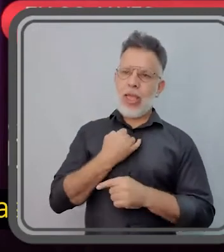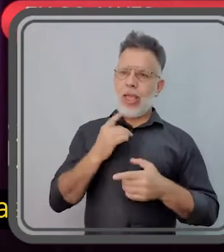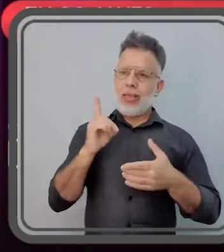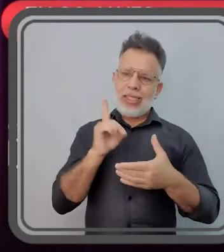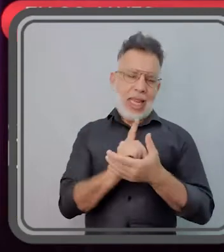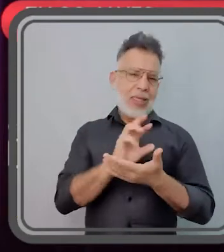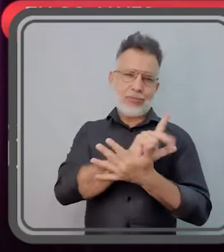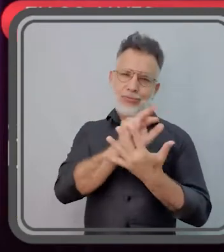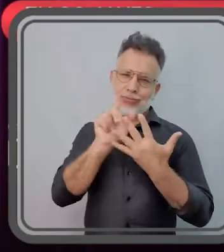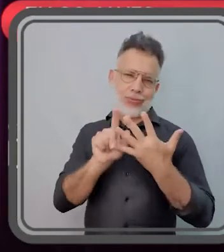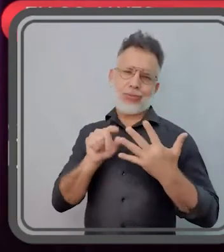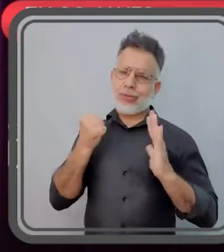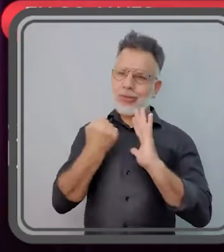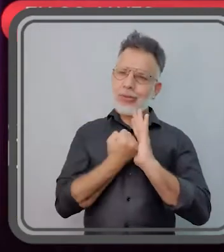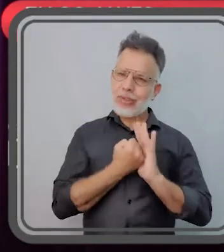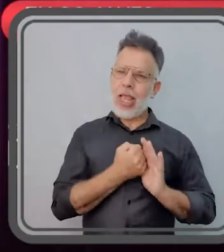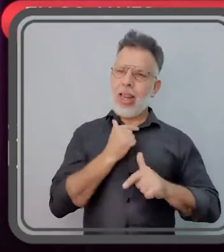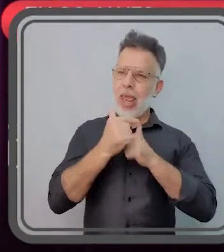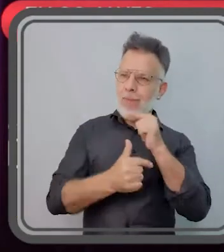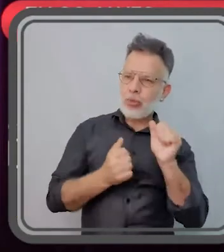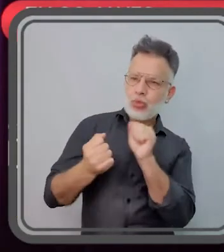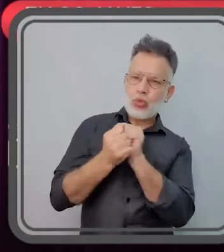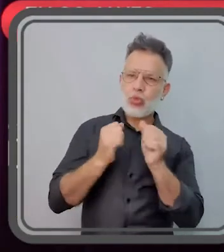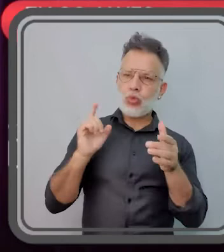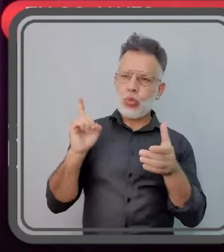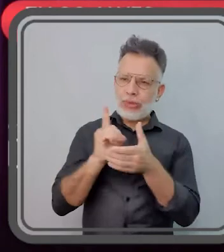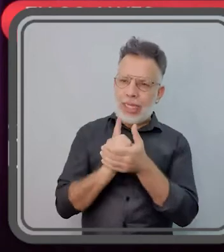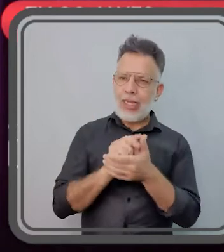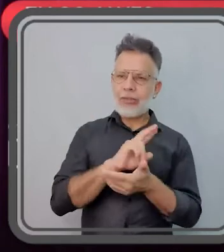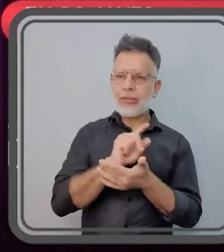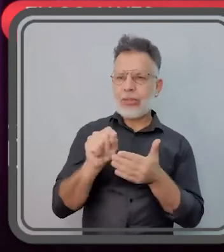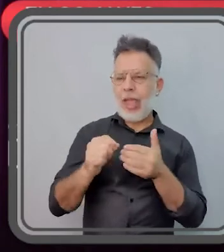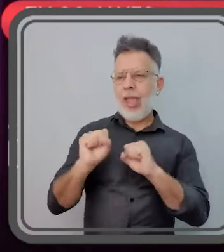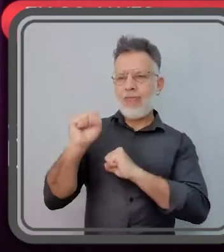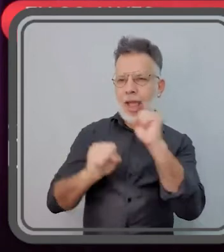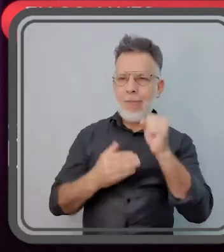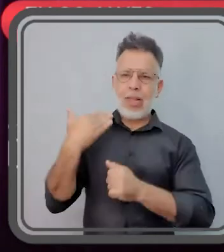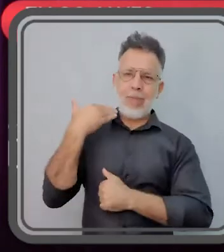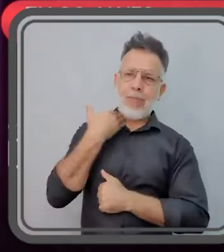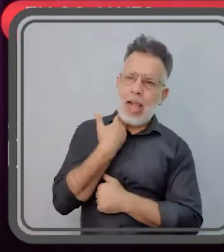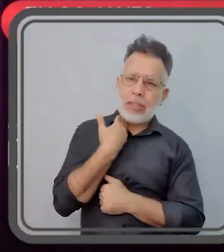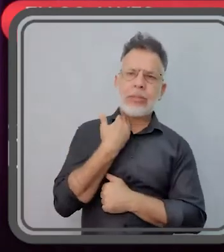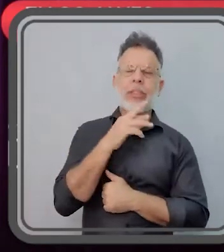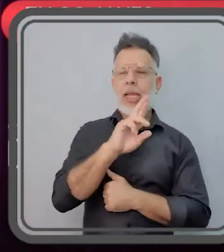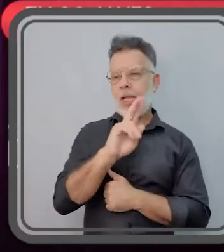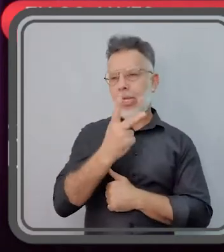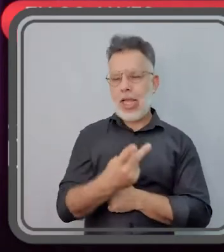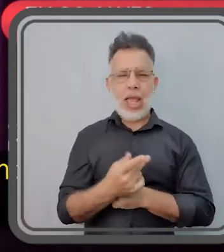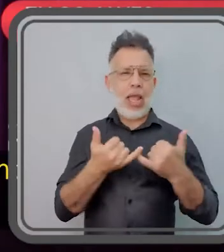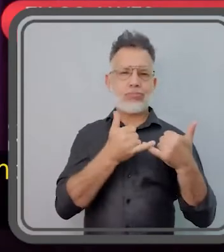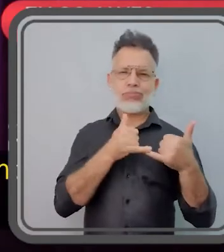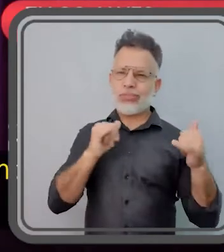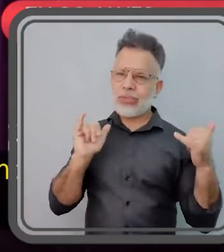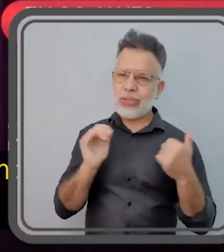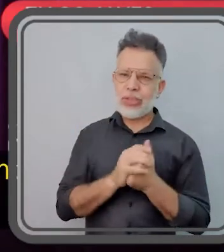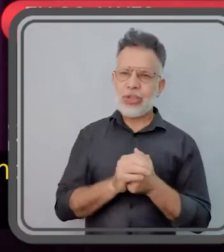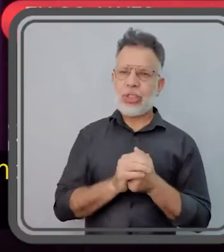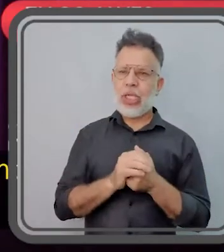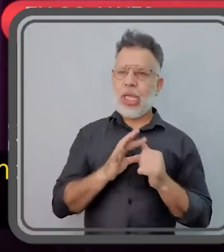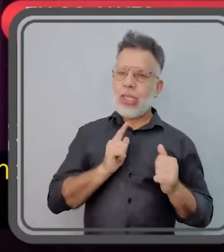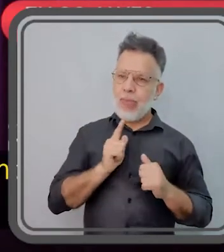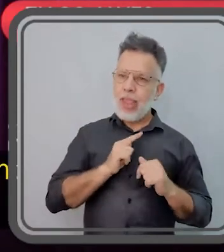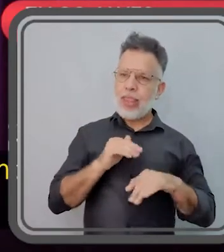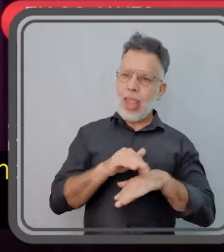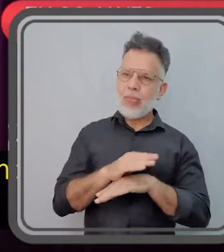different categories. We work with clients in different industries like banking or manufacturing or energy resources. So we do